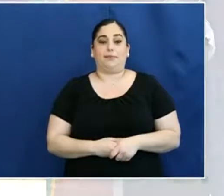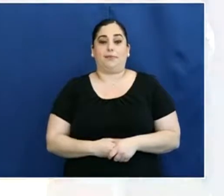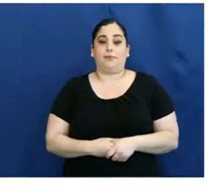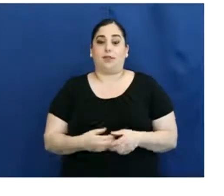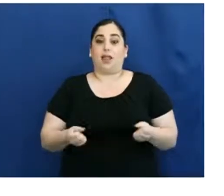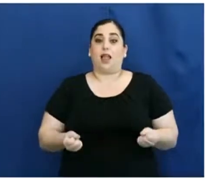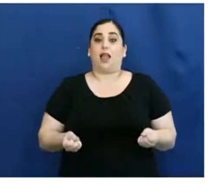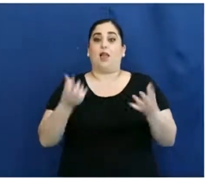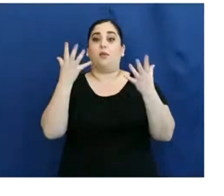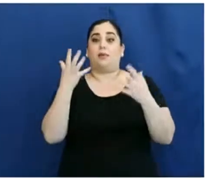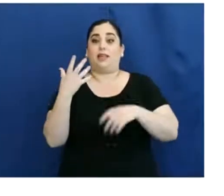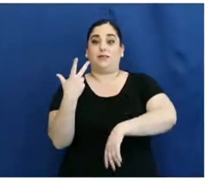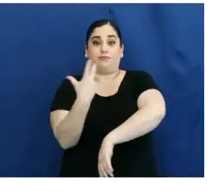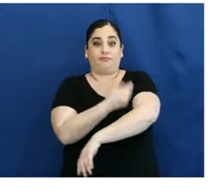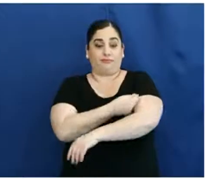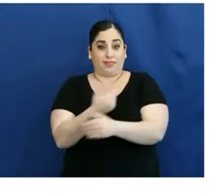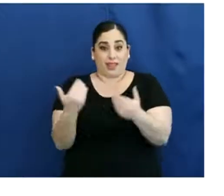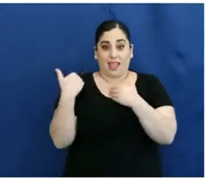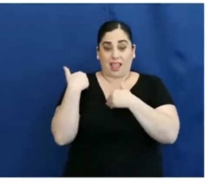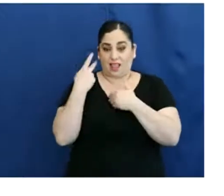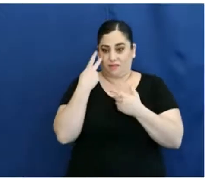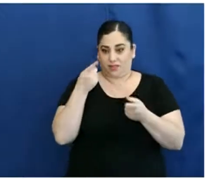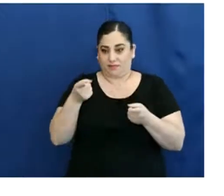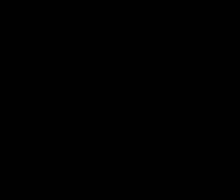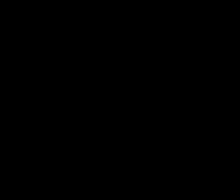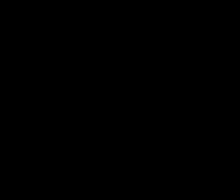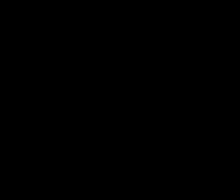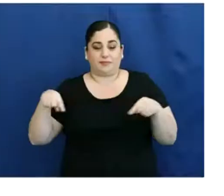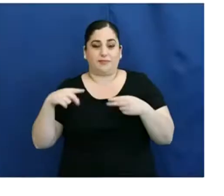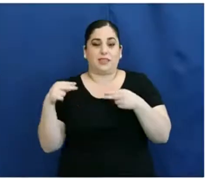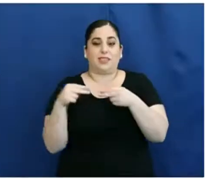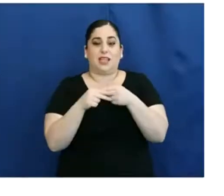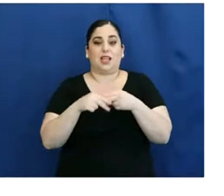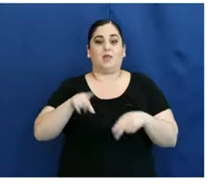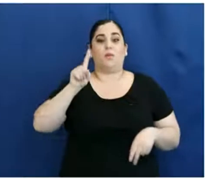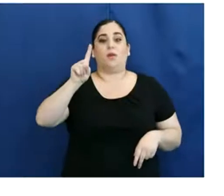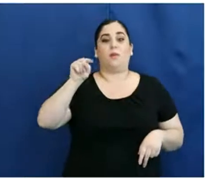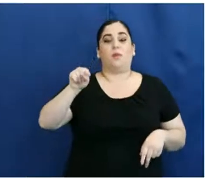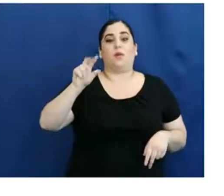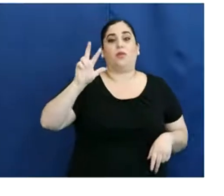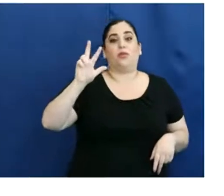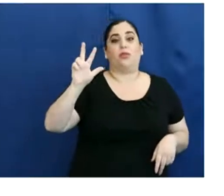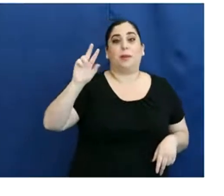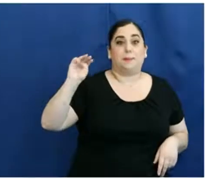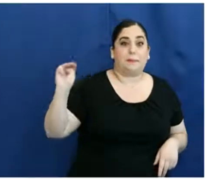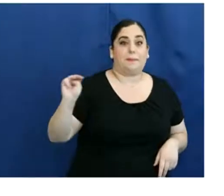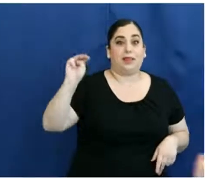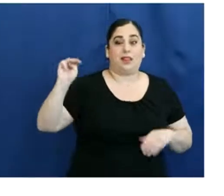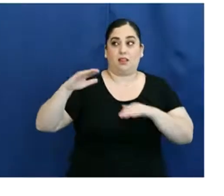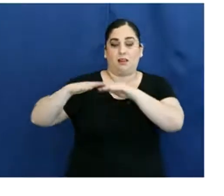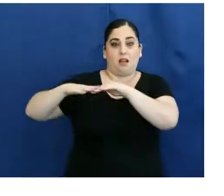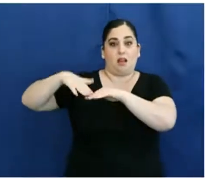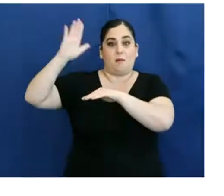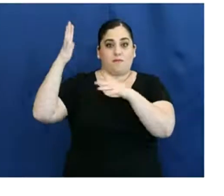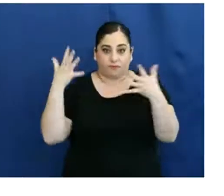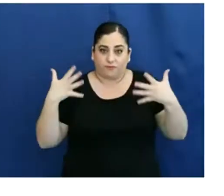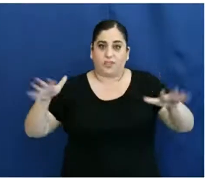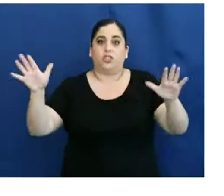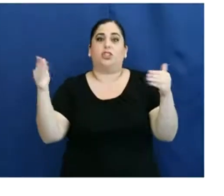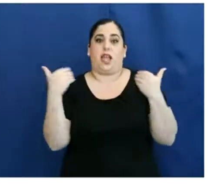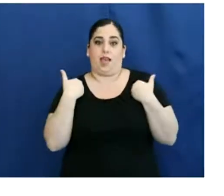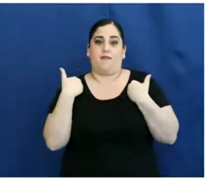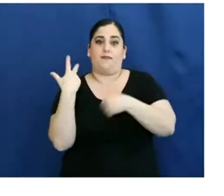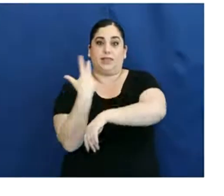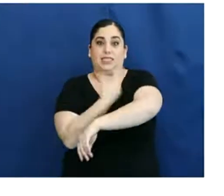vaccines. Again, you see there we're over 1.3 million doses. And you can see how right at